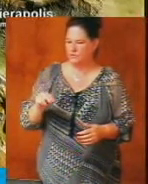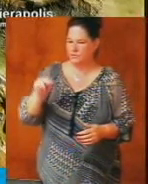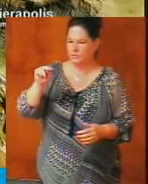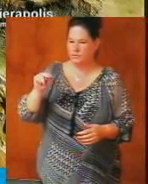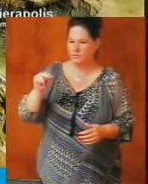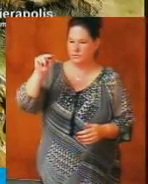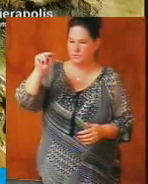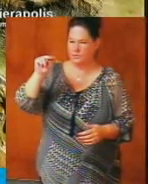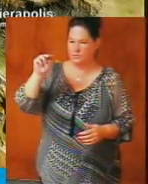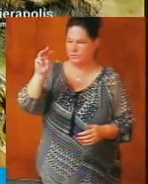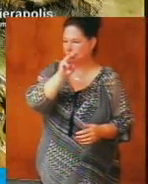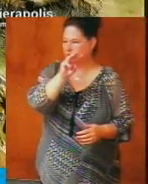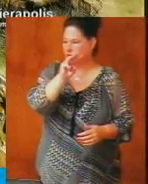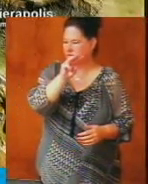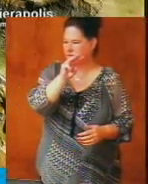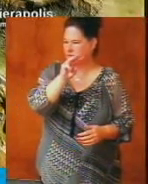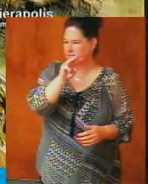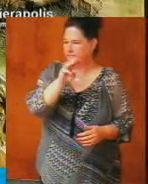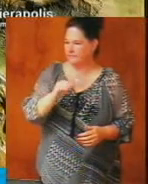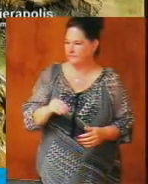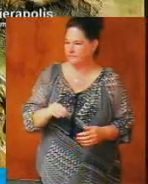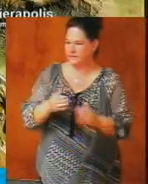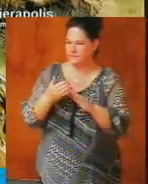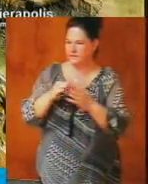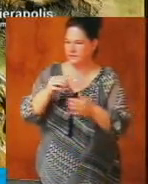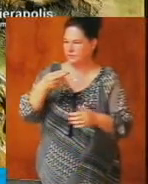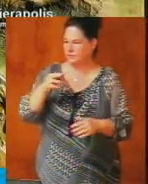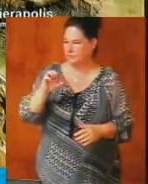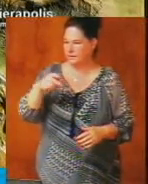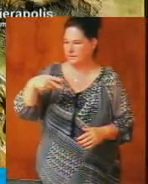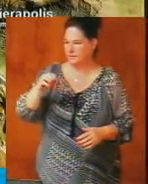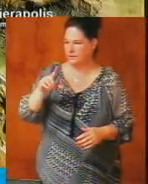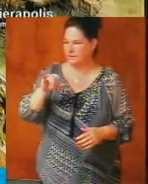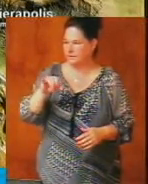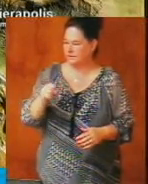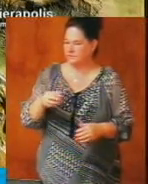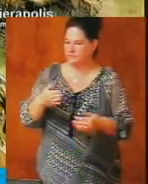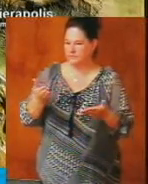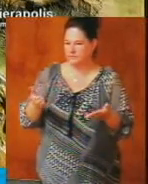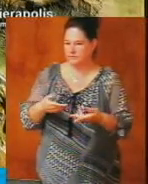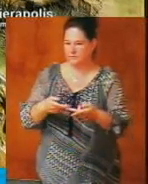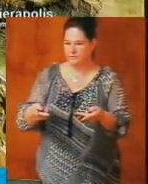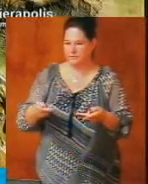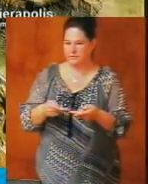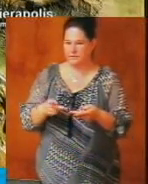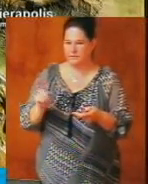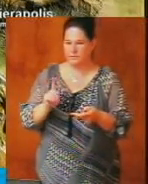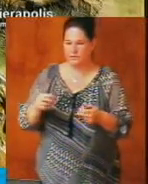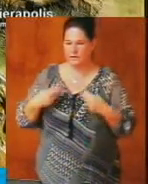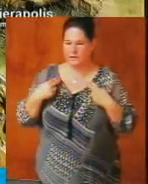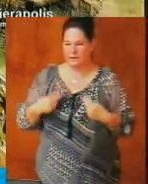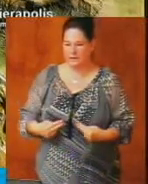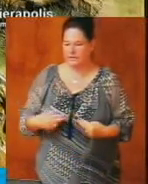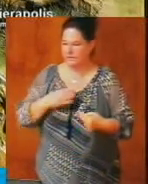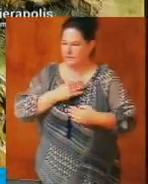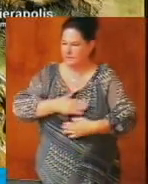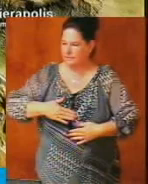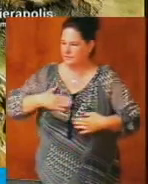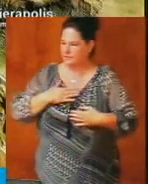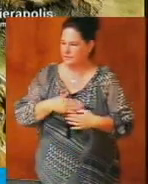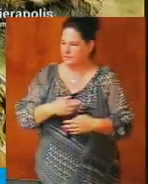north-northwest. The city of Hierapolis was known as a place for health and pleasure